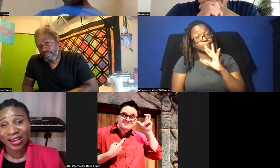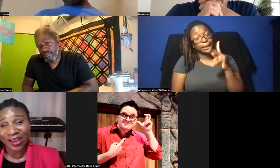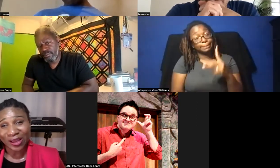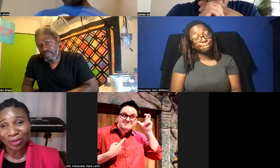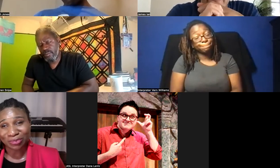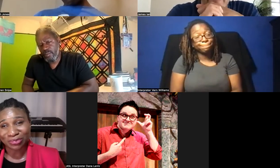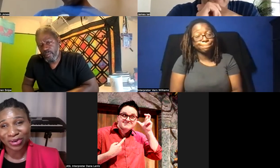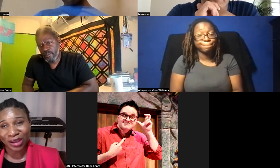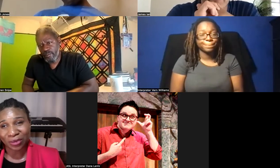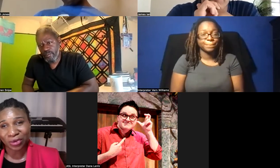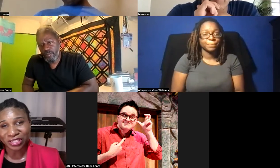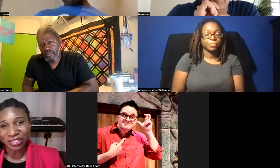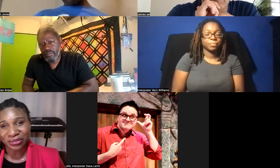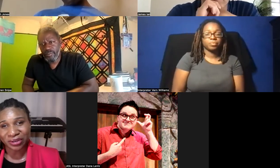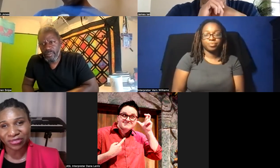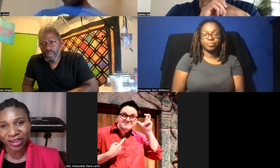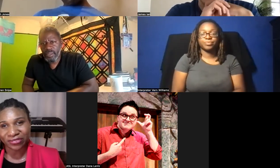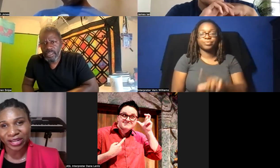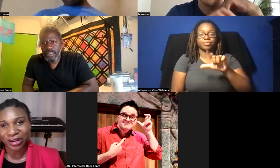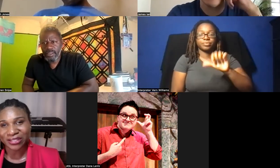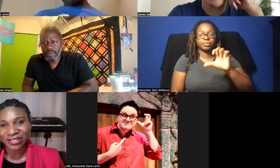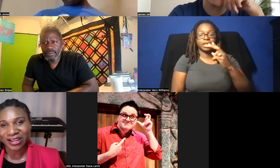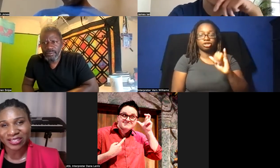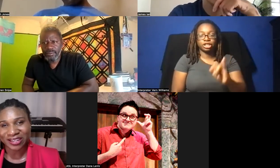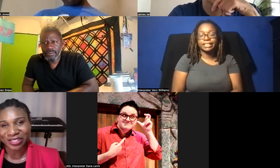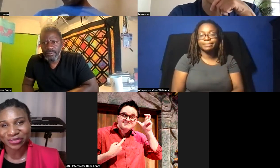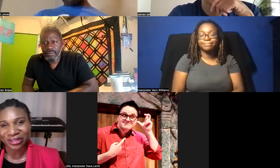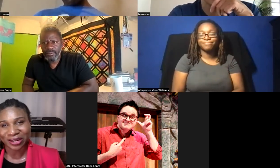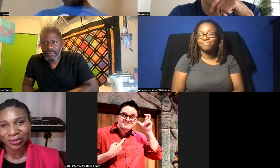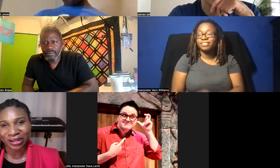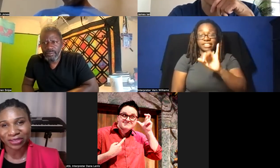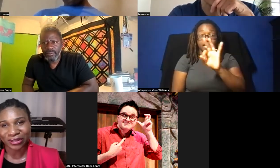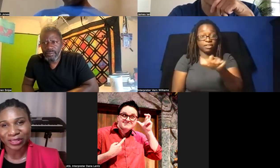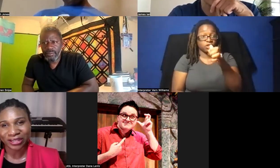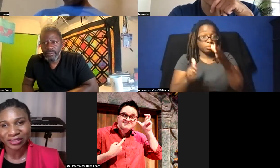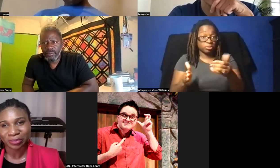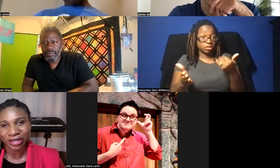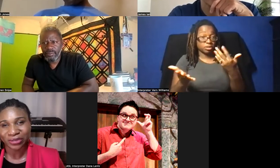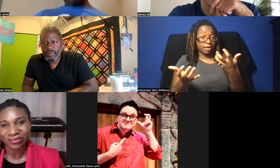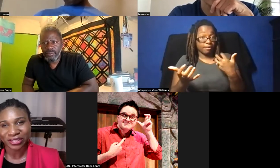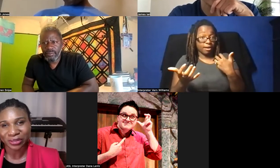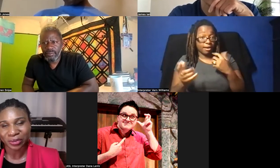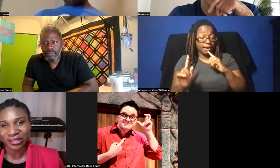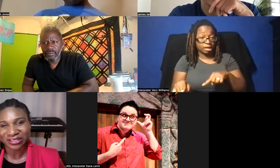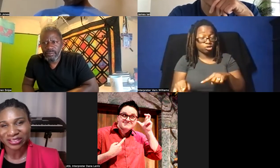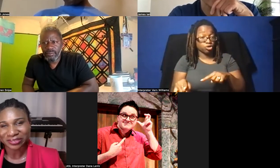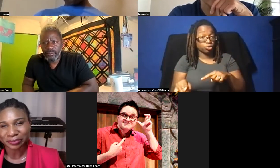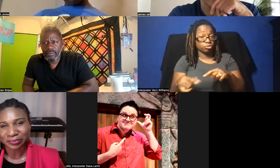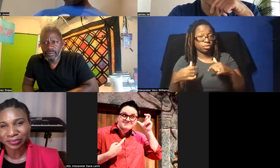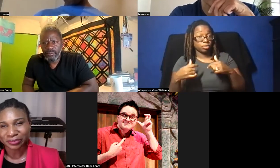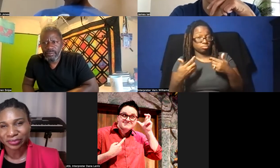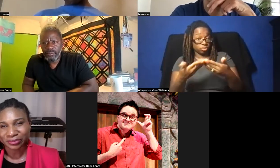Yeah, I want to, if anyone else has an answer for that, I want to give y'all space, but I do have an answer as well.